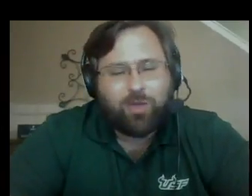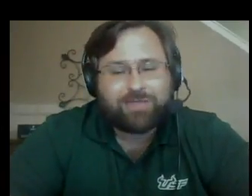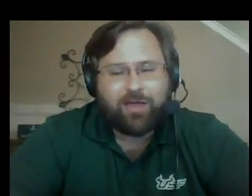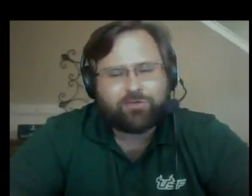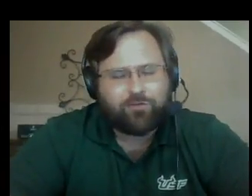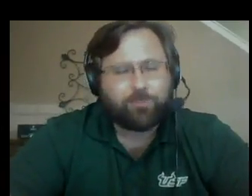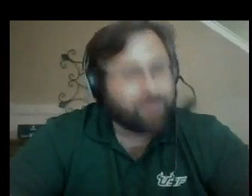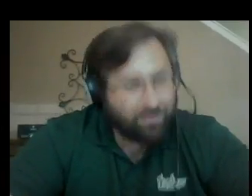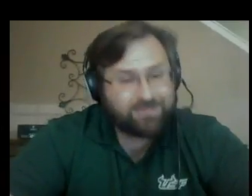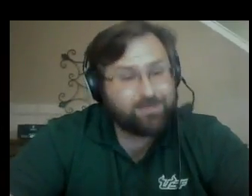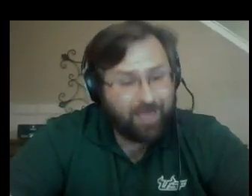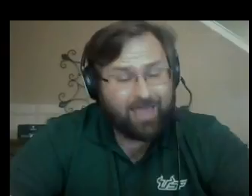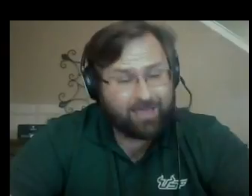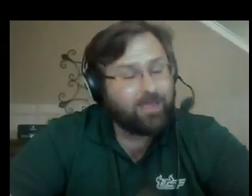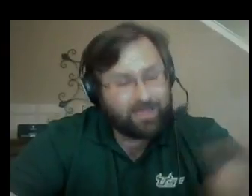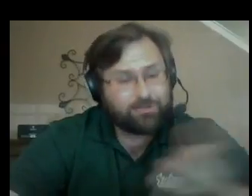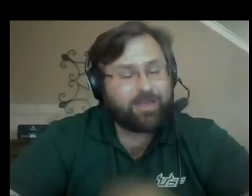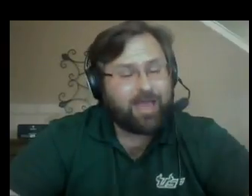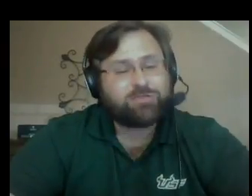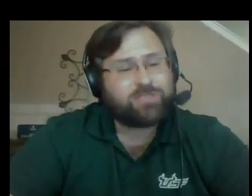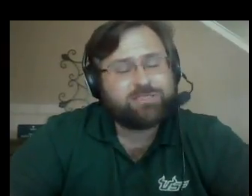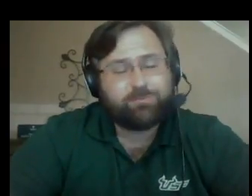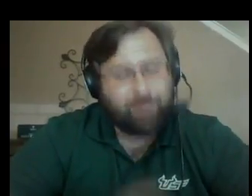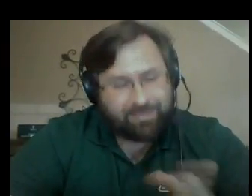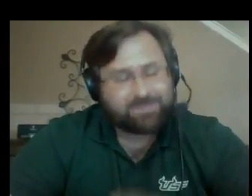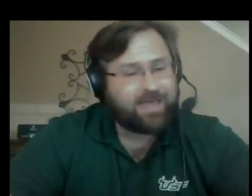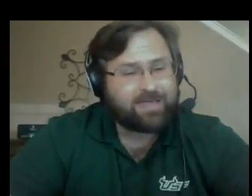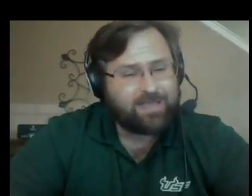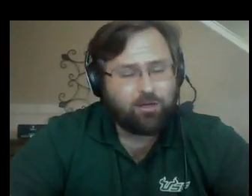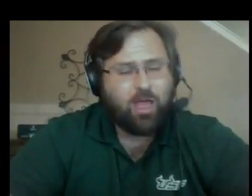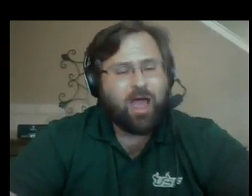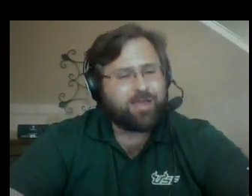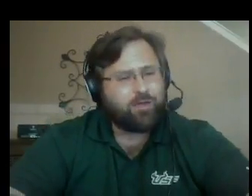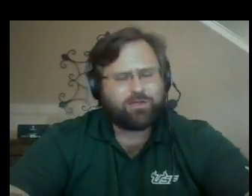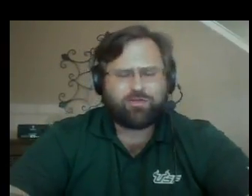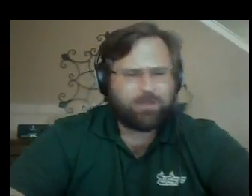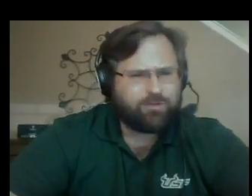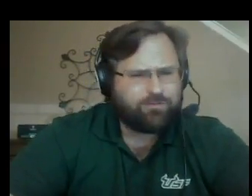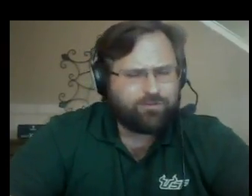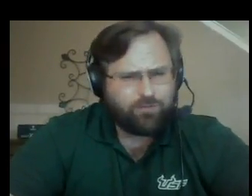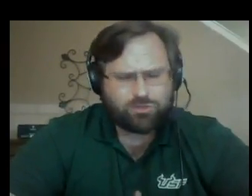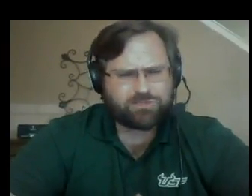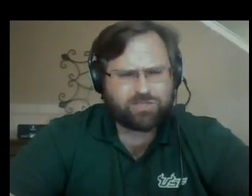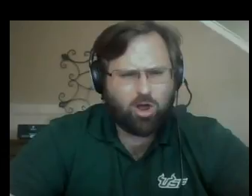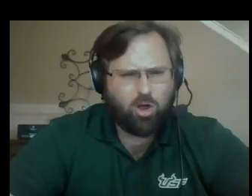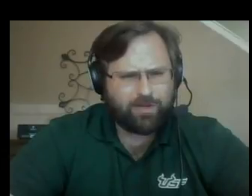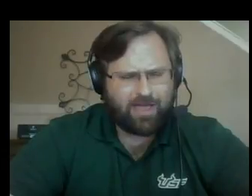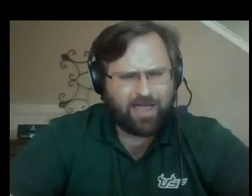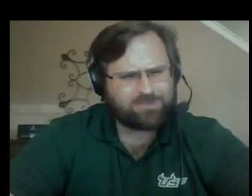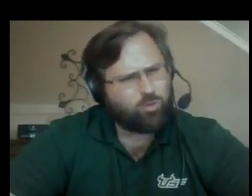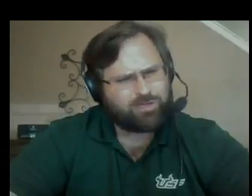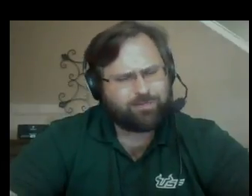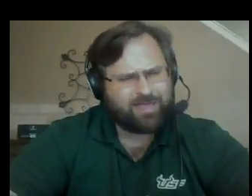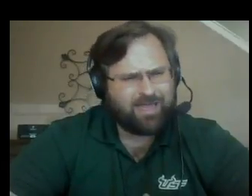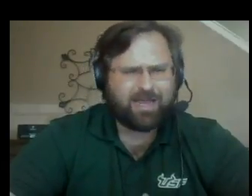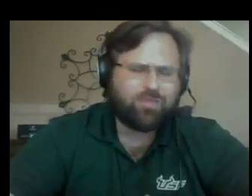would go right there after the verb. And this is okay. It's okay to ask questions like this in ASL. I know that you're thinking, well, the first question already has